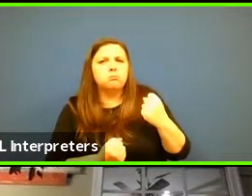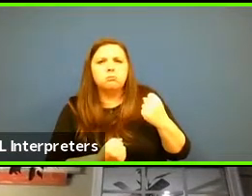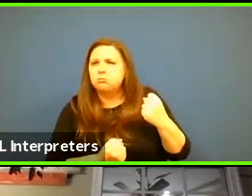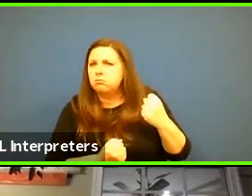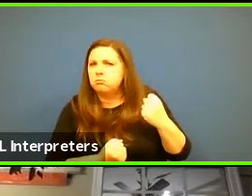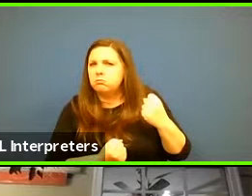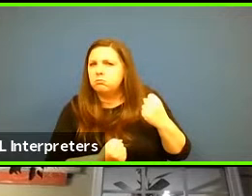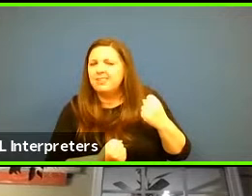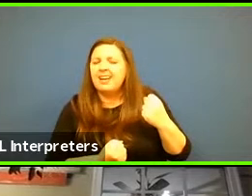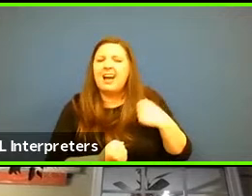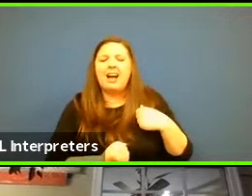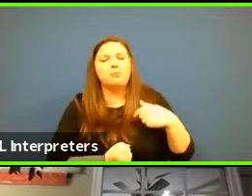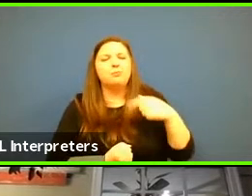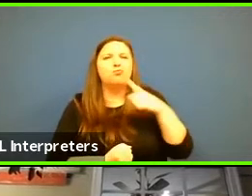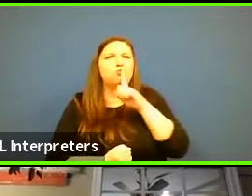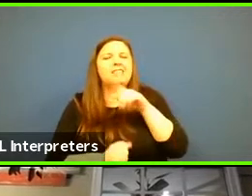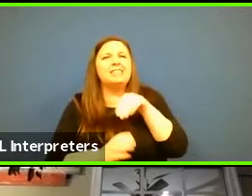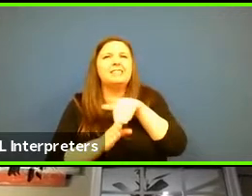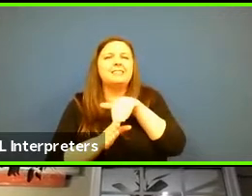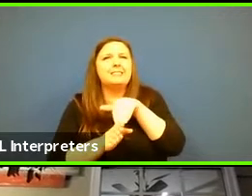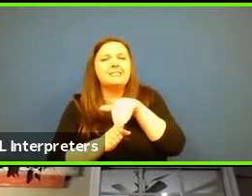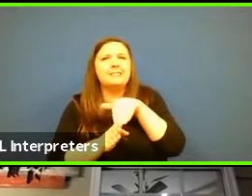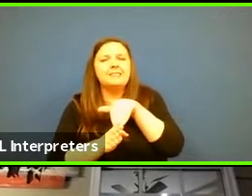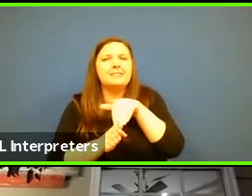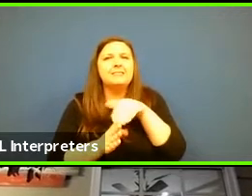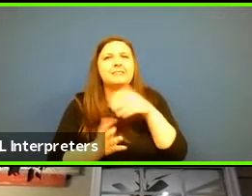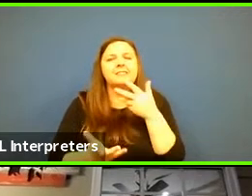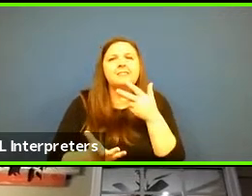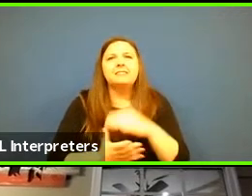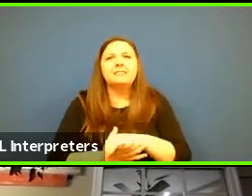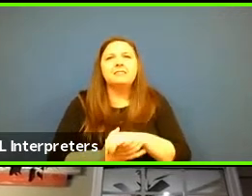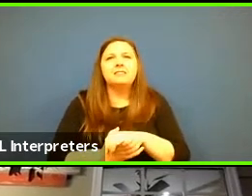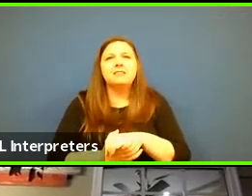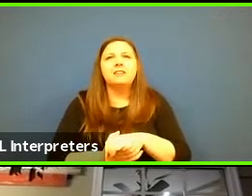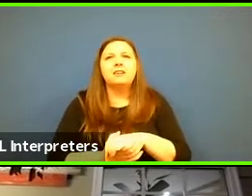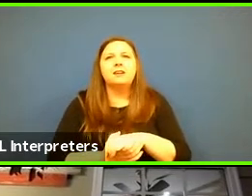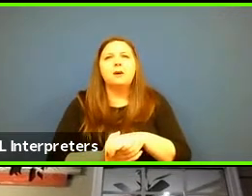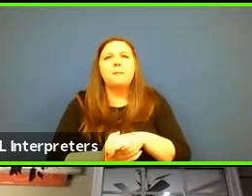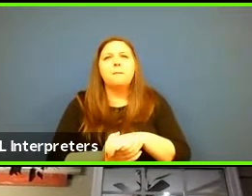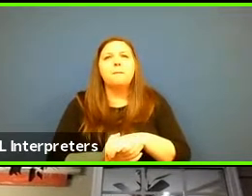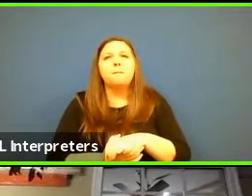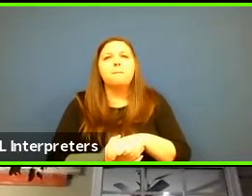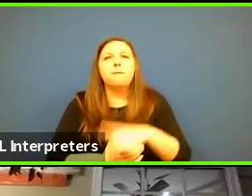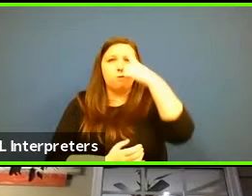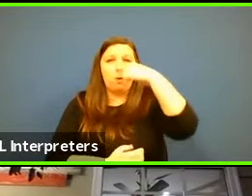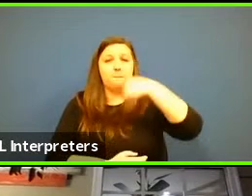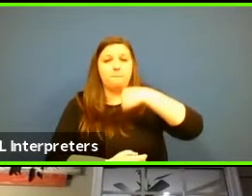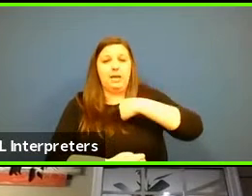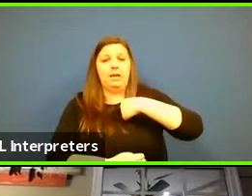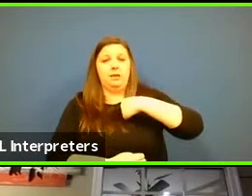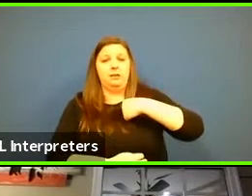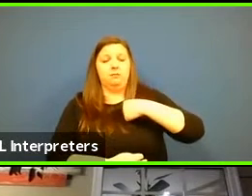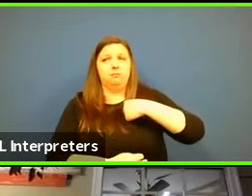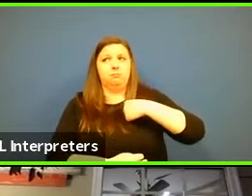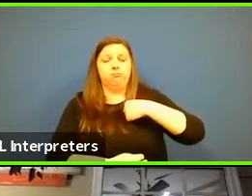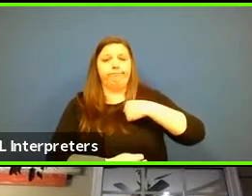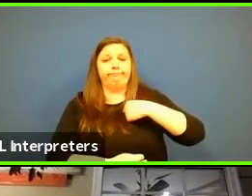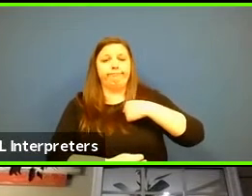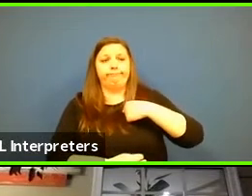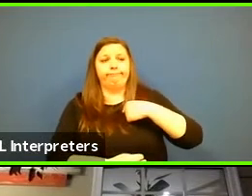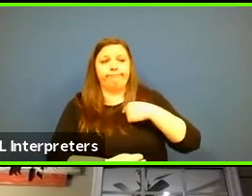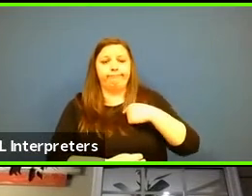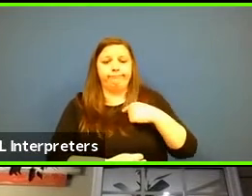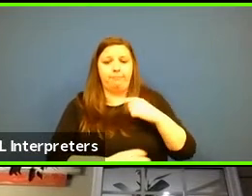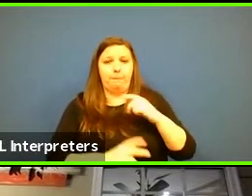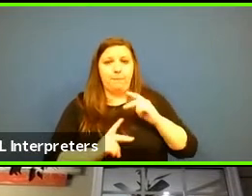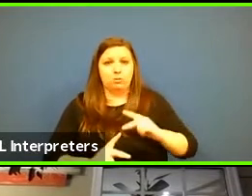dual of two minds. I mean, from a personal standpoint, you know, and many of y'all already know this, but